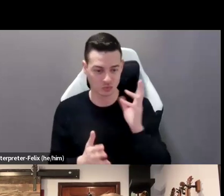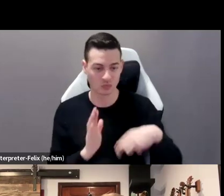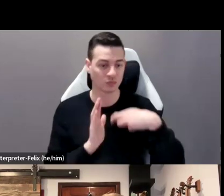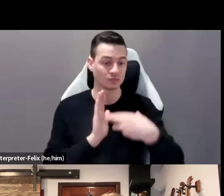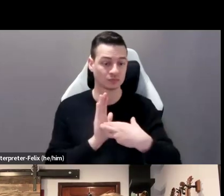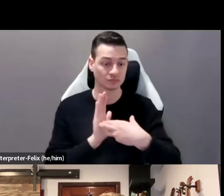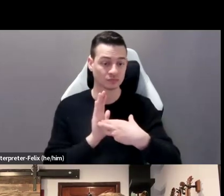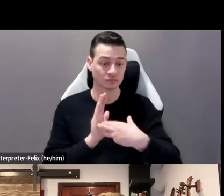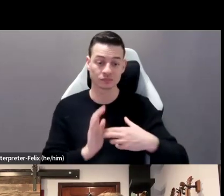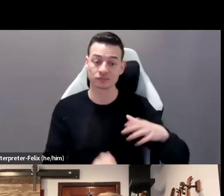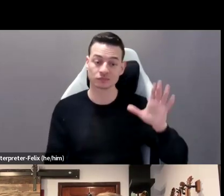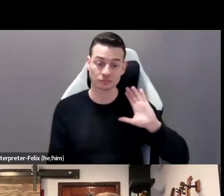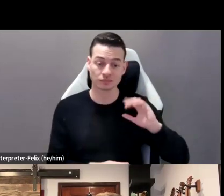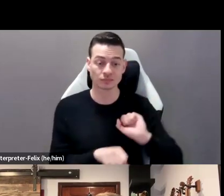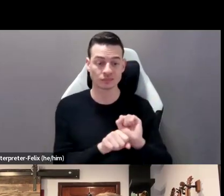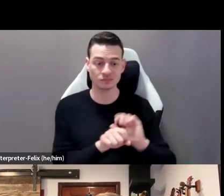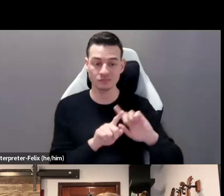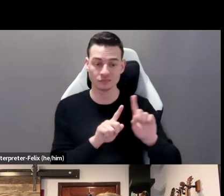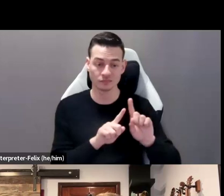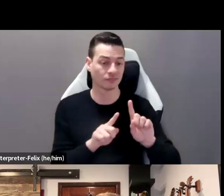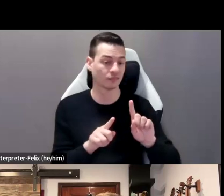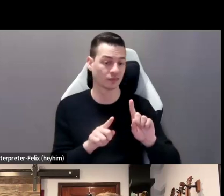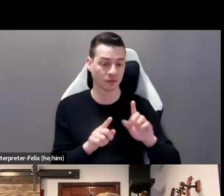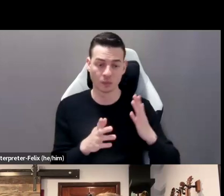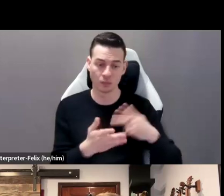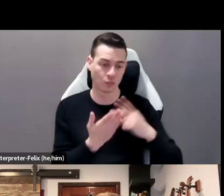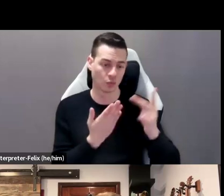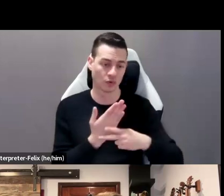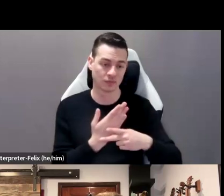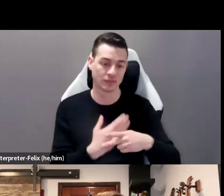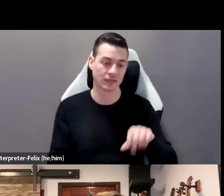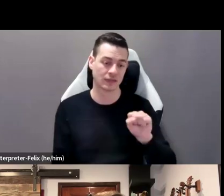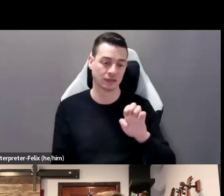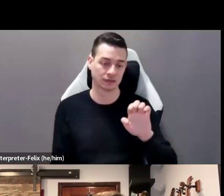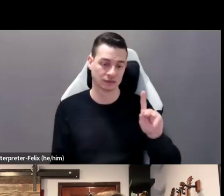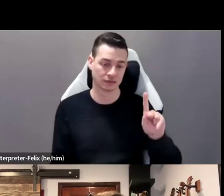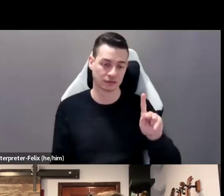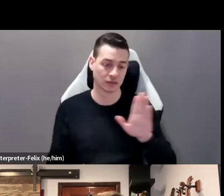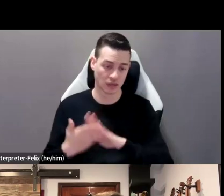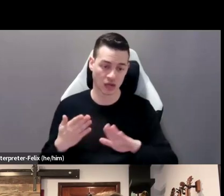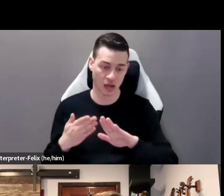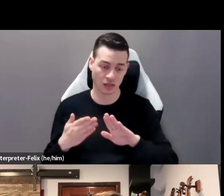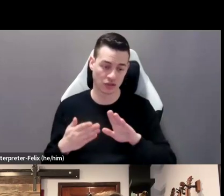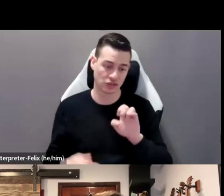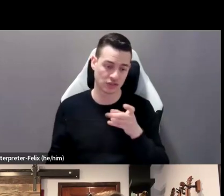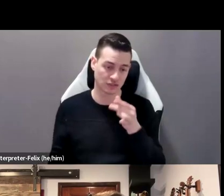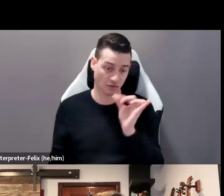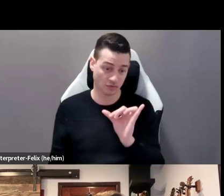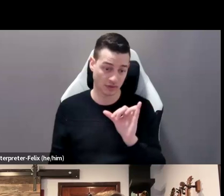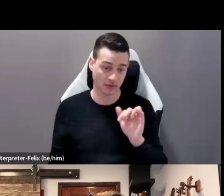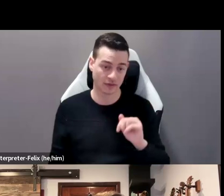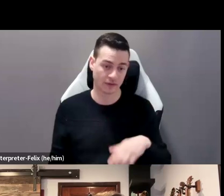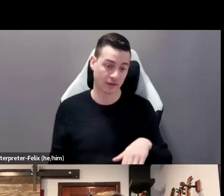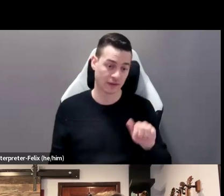include SEEK and College Discovery, ASAP or ACE at the different CUNYs, as well as Macaulay. And what I always